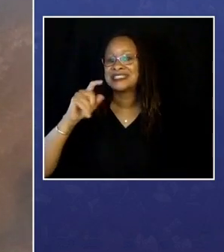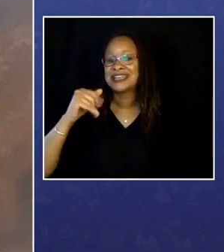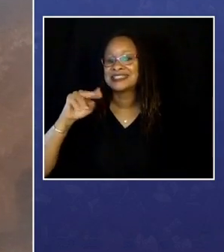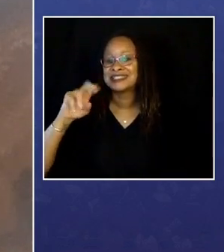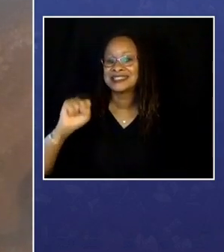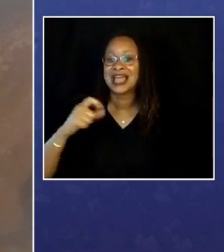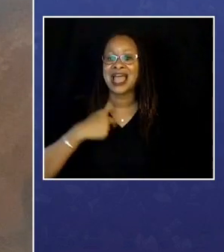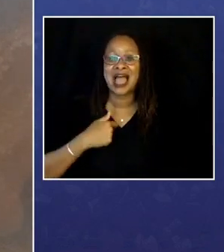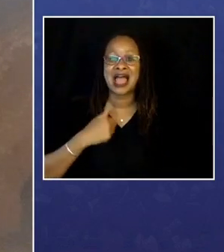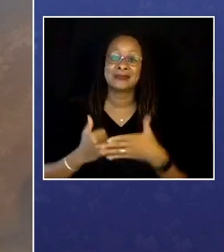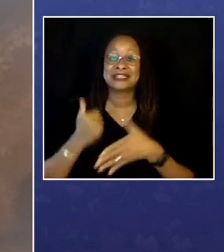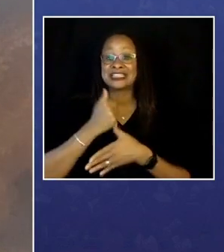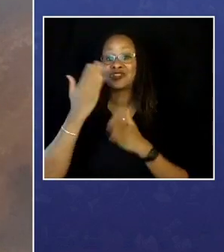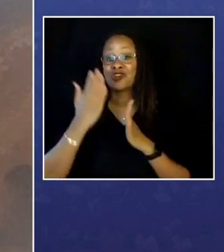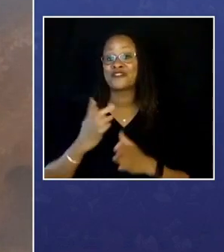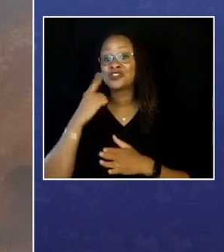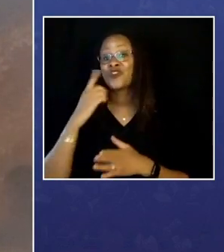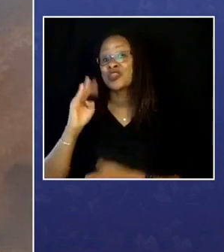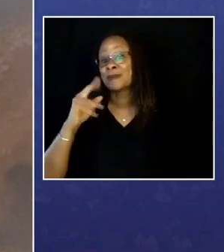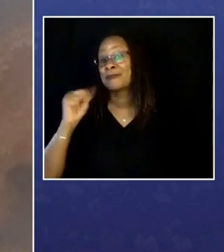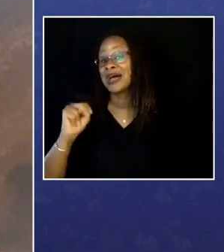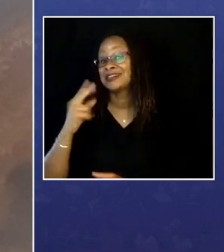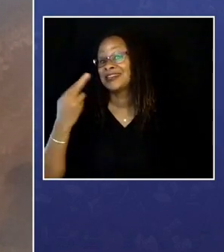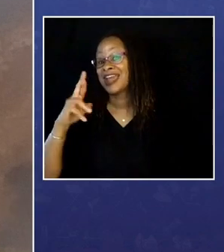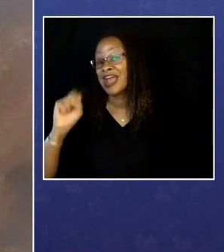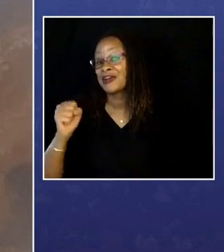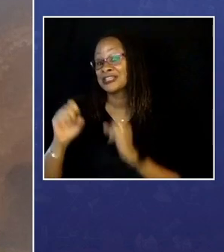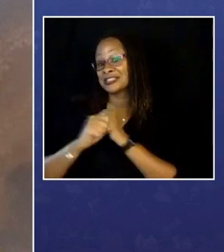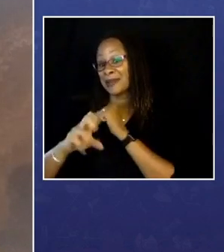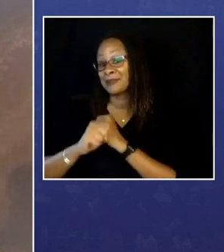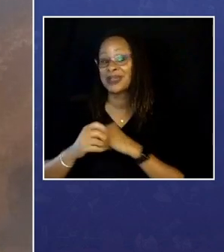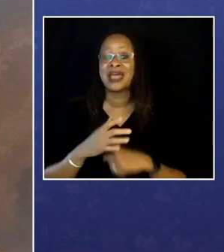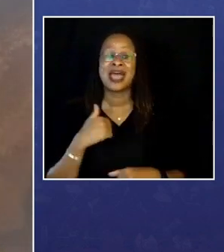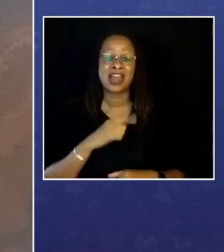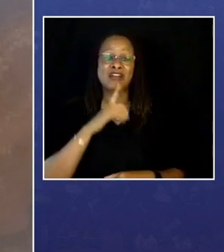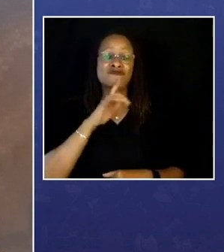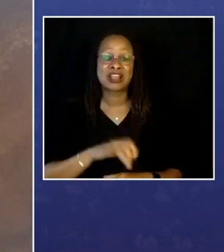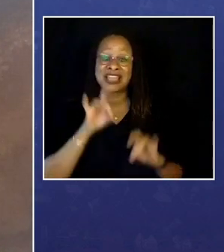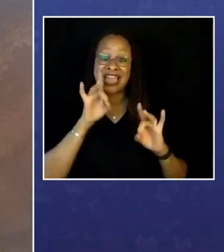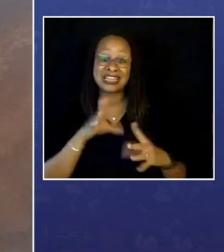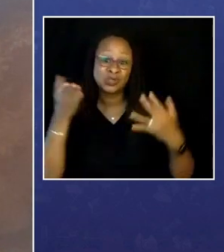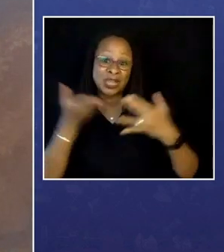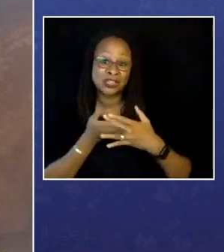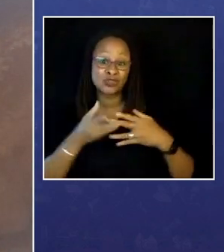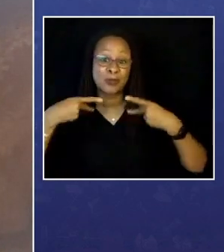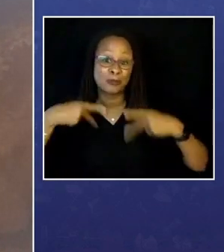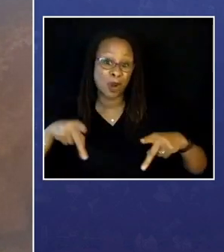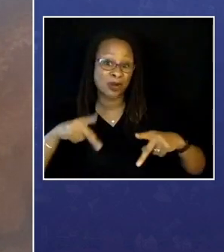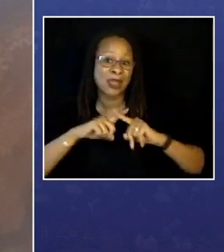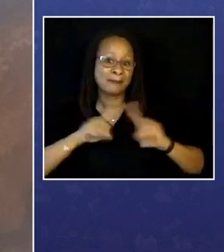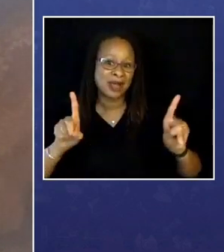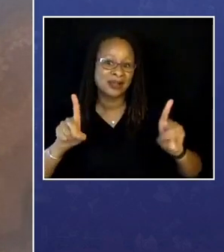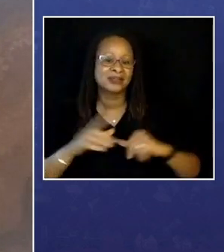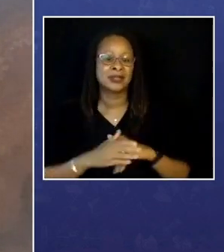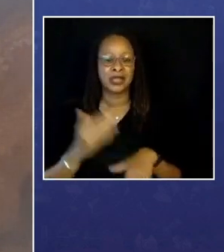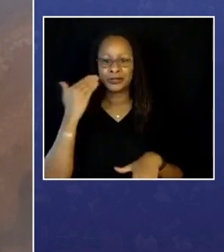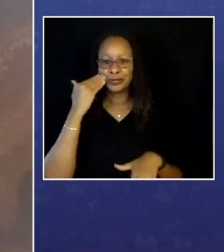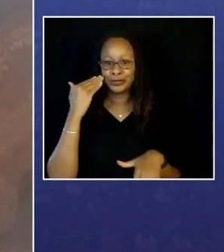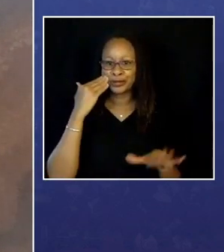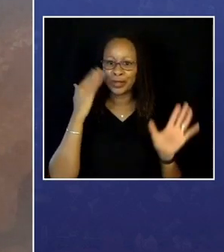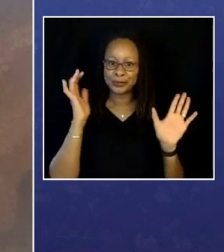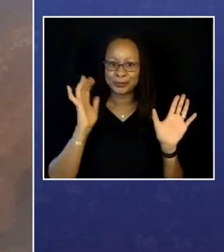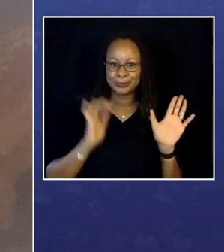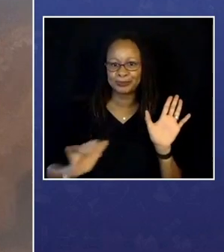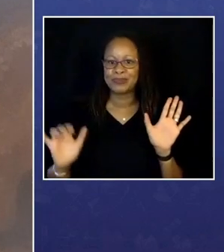Sanders, and I'm a senior advisor for the Biden-Harris campaign. And I really hate to interrupt the party, but you know